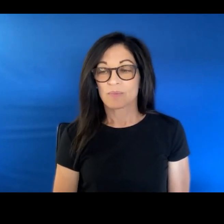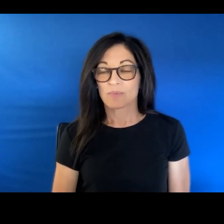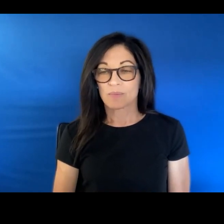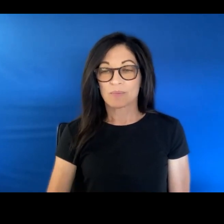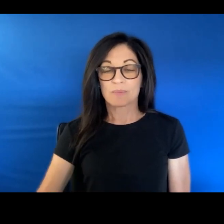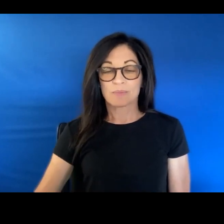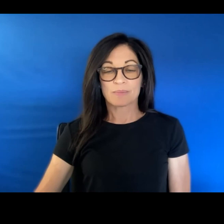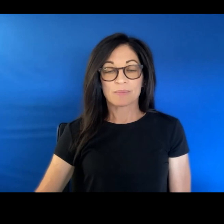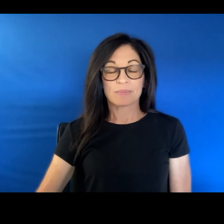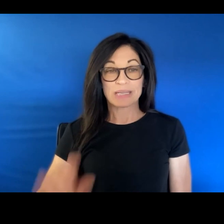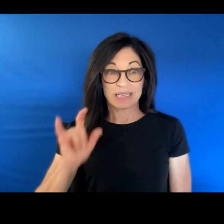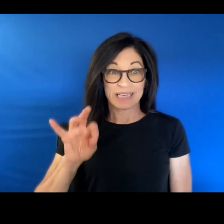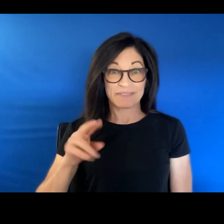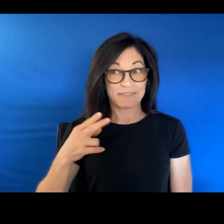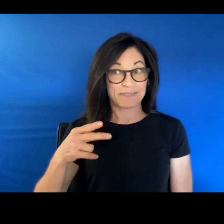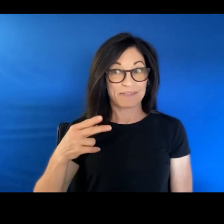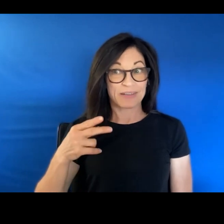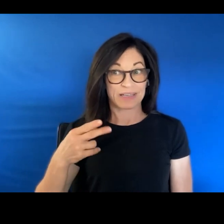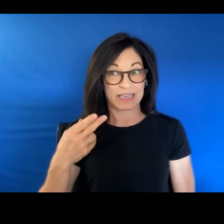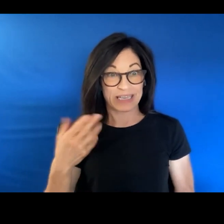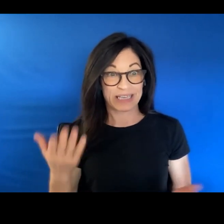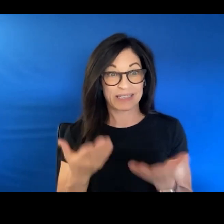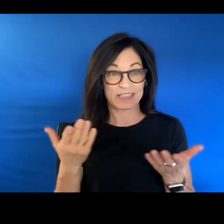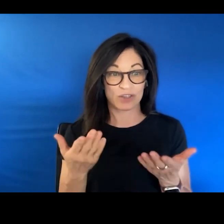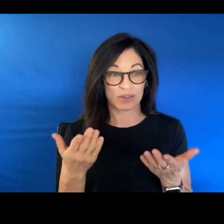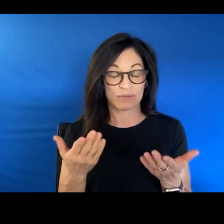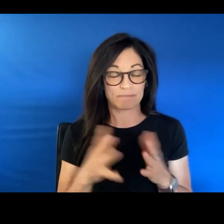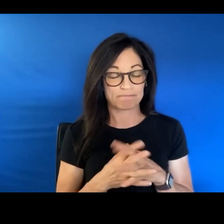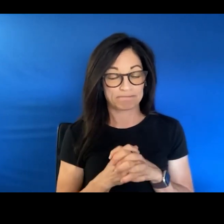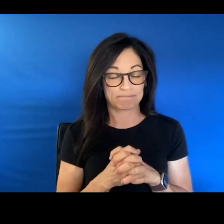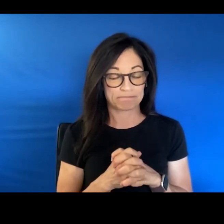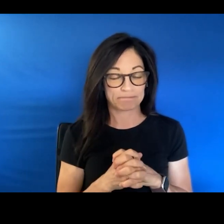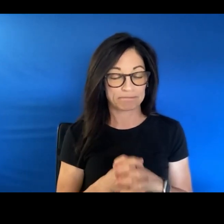That's if he is here. I don't, let's see.